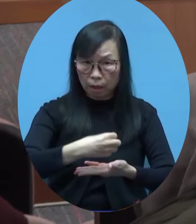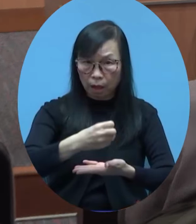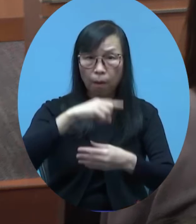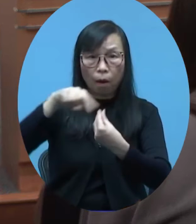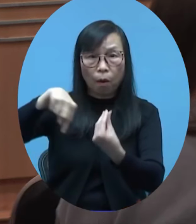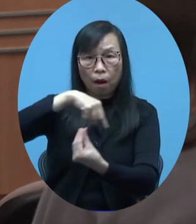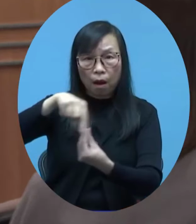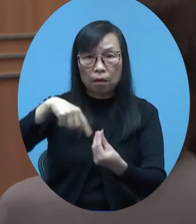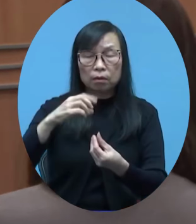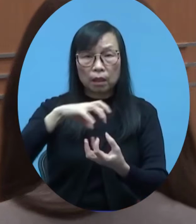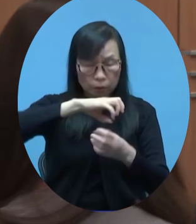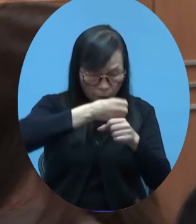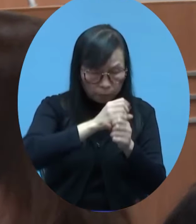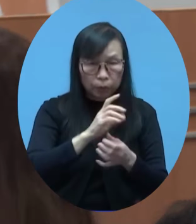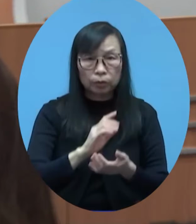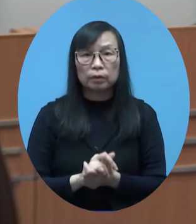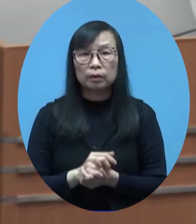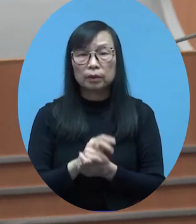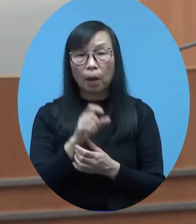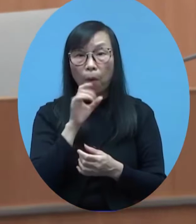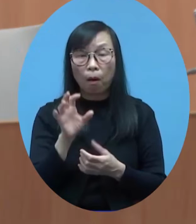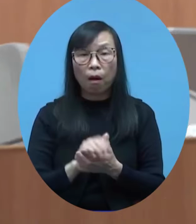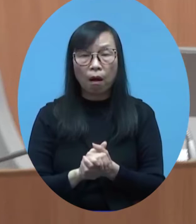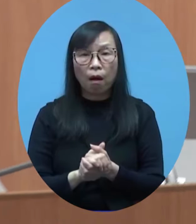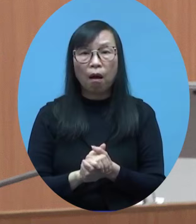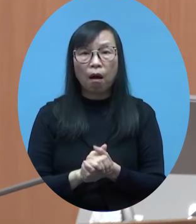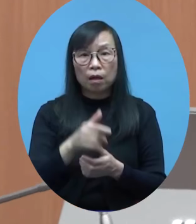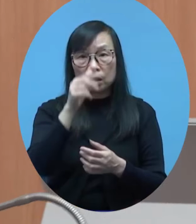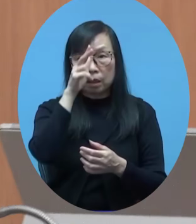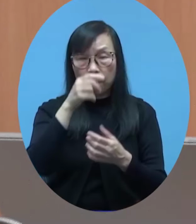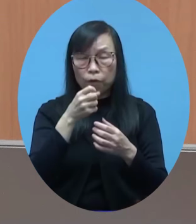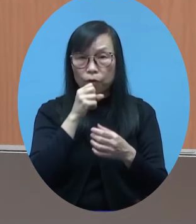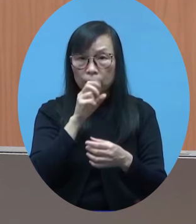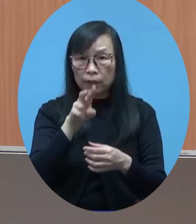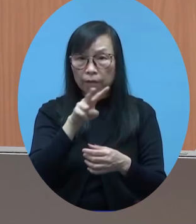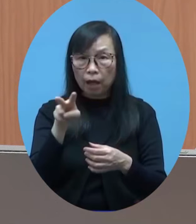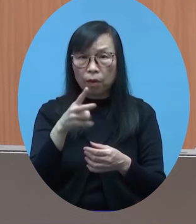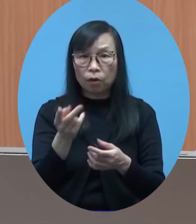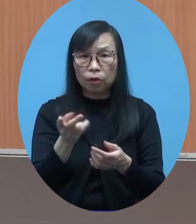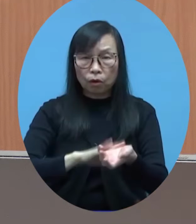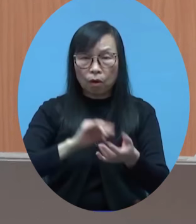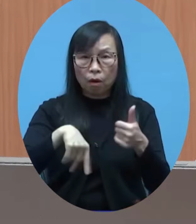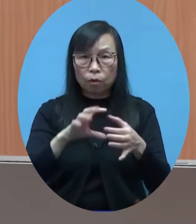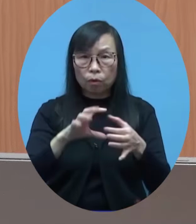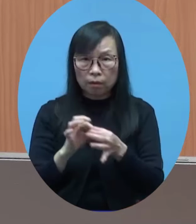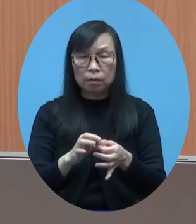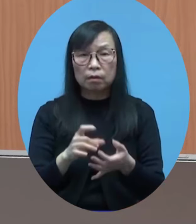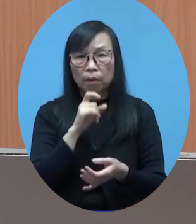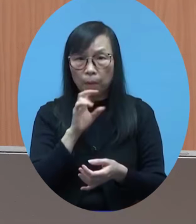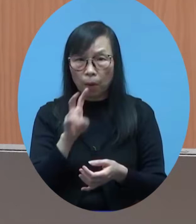The relevant authorities are investigating whether there's any linkage between the two cases, so we'll follow up with